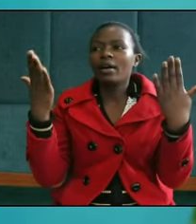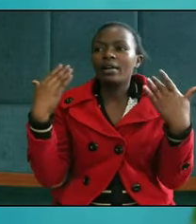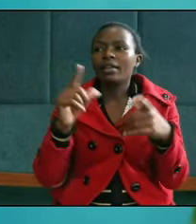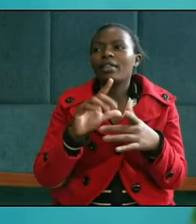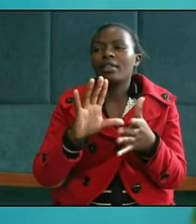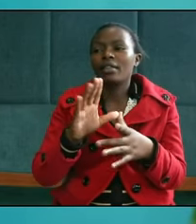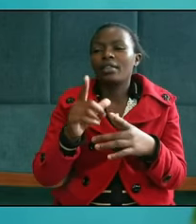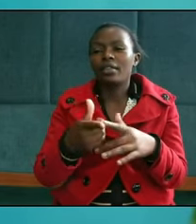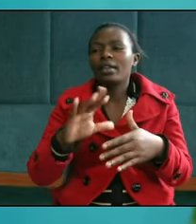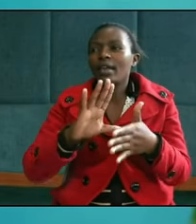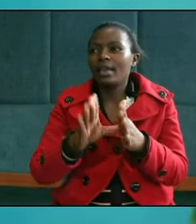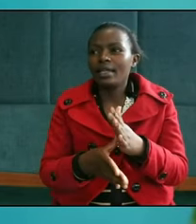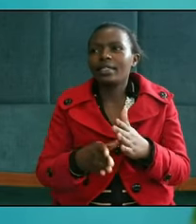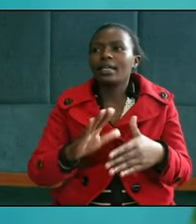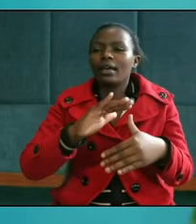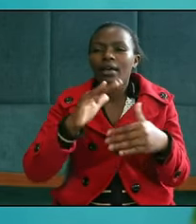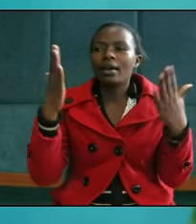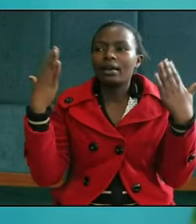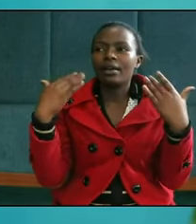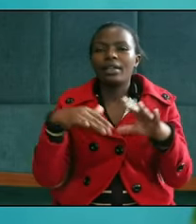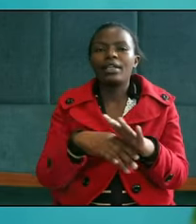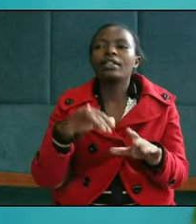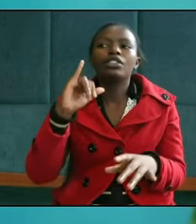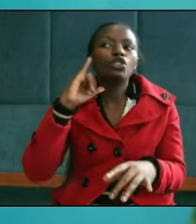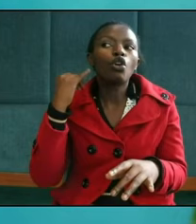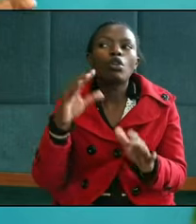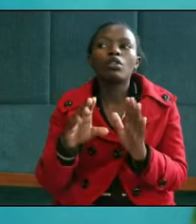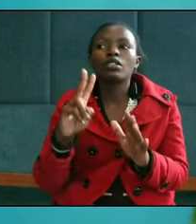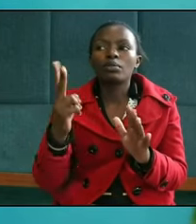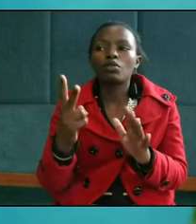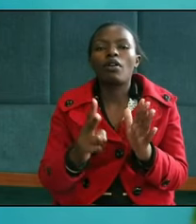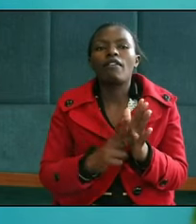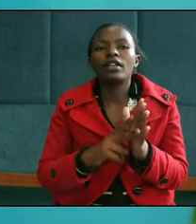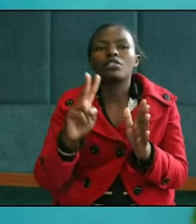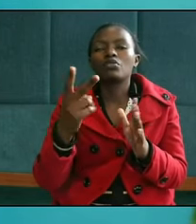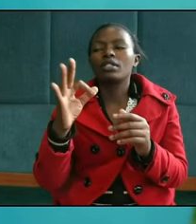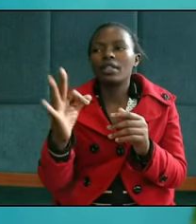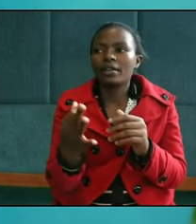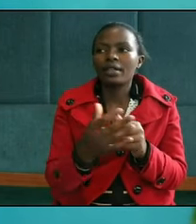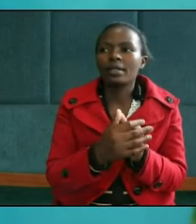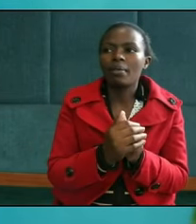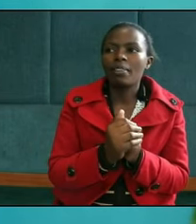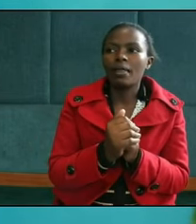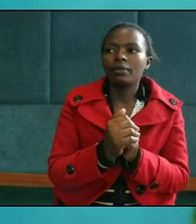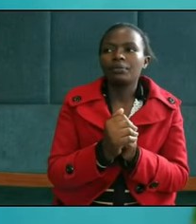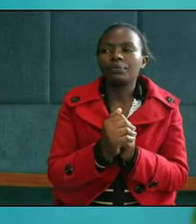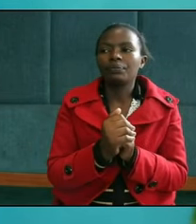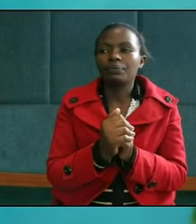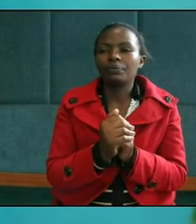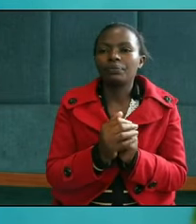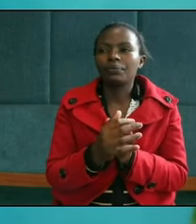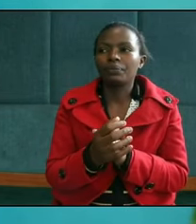rain," as we have read in Joel 2:23. Those words are from the Acts of the Apostles, page 54 and